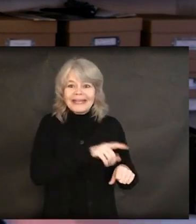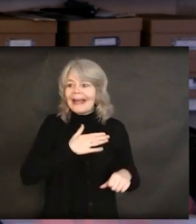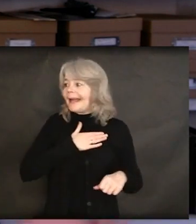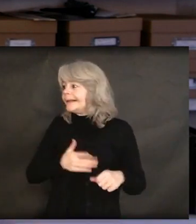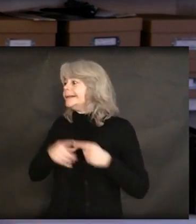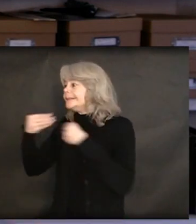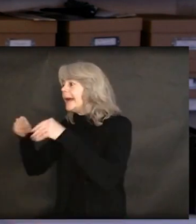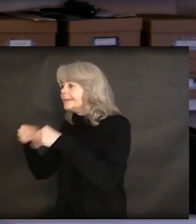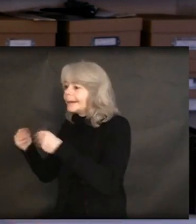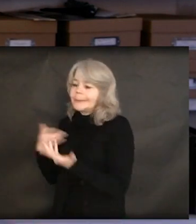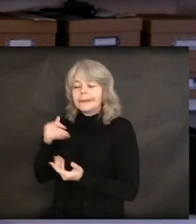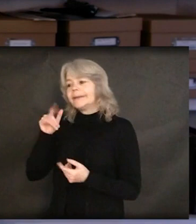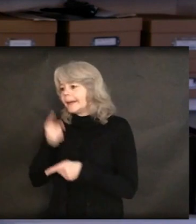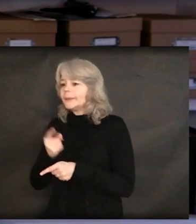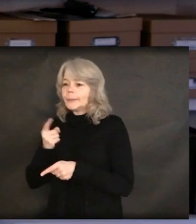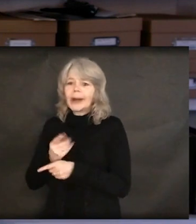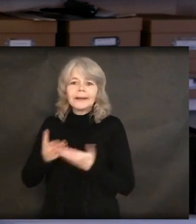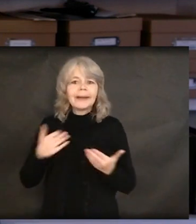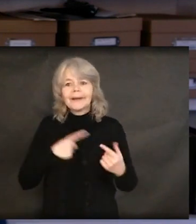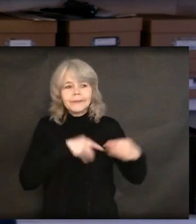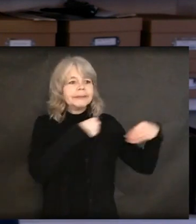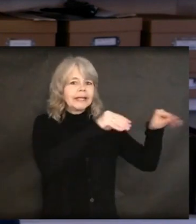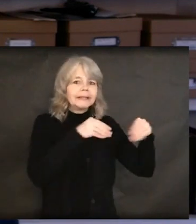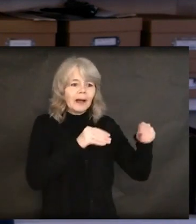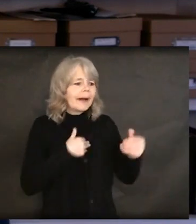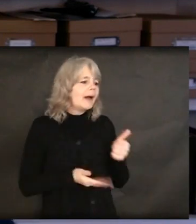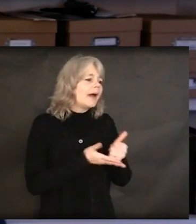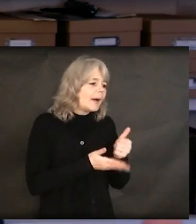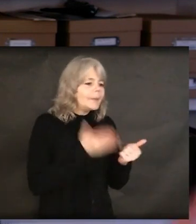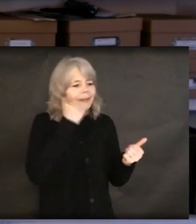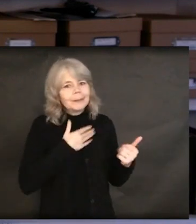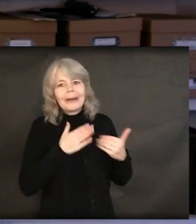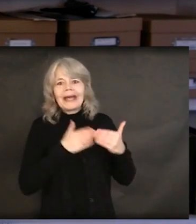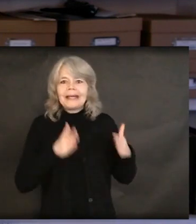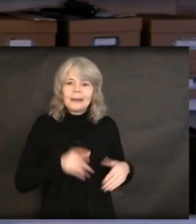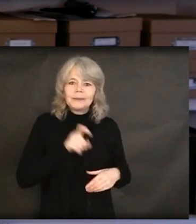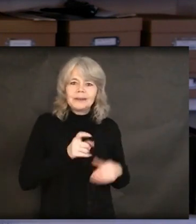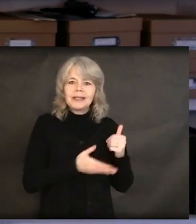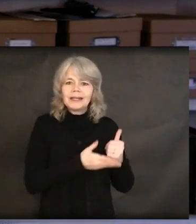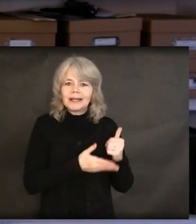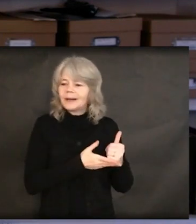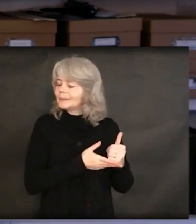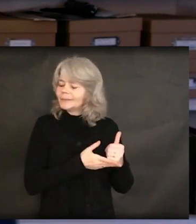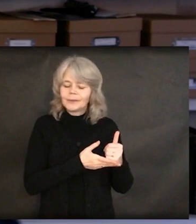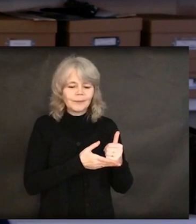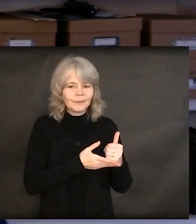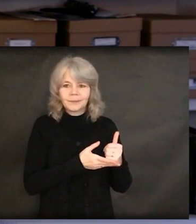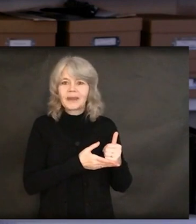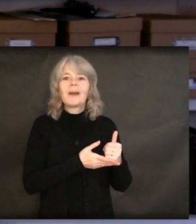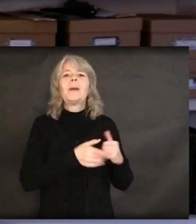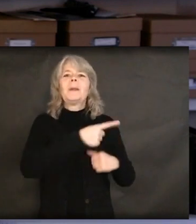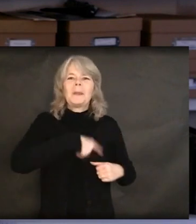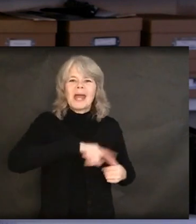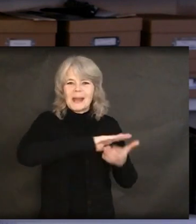it was the right thing to do. They did not help each other because it was simply the neighborly thing to do. This